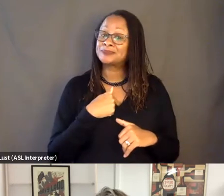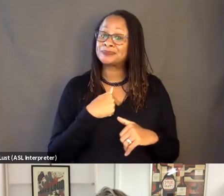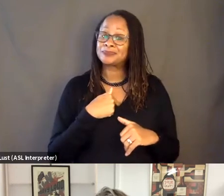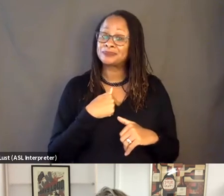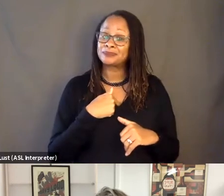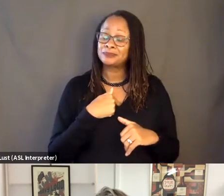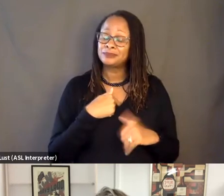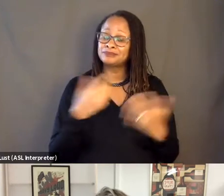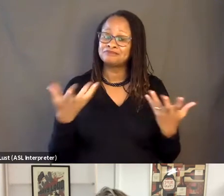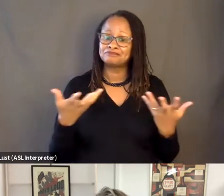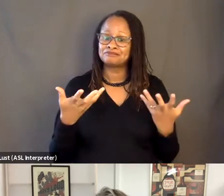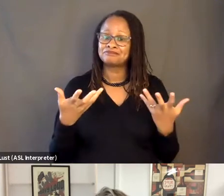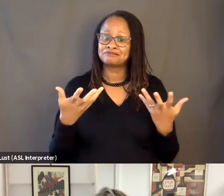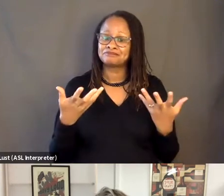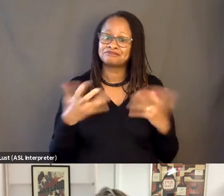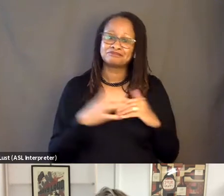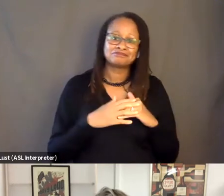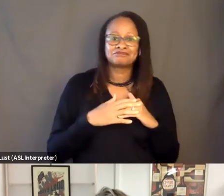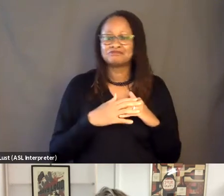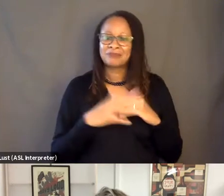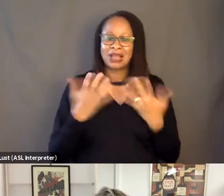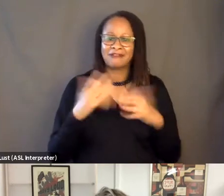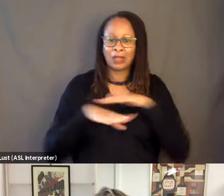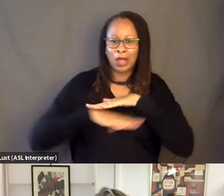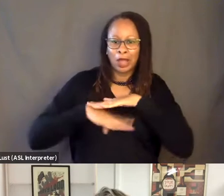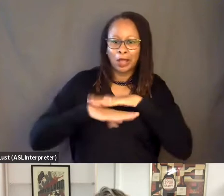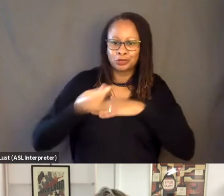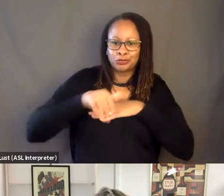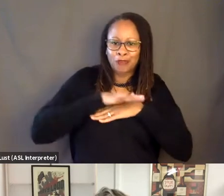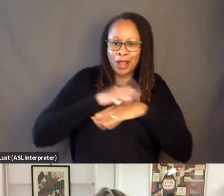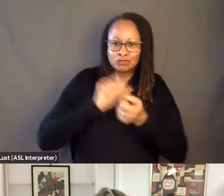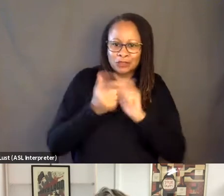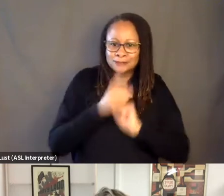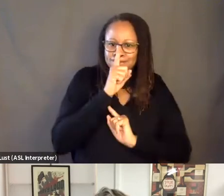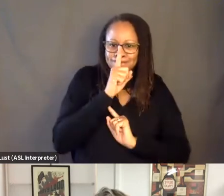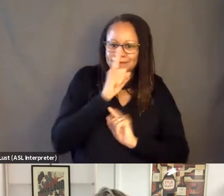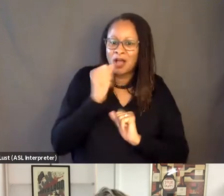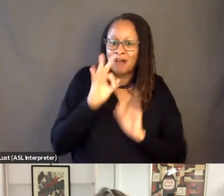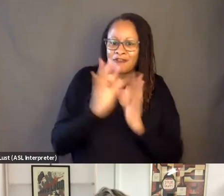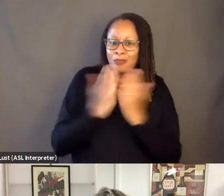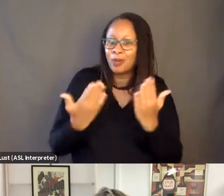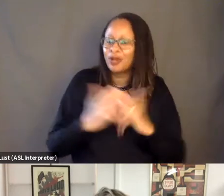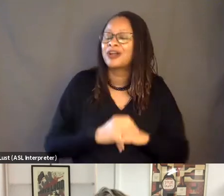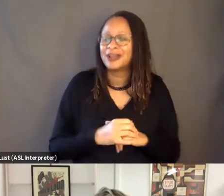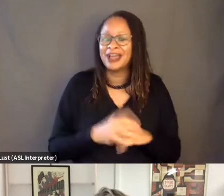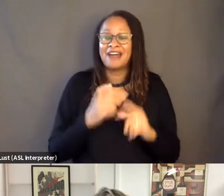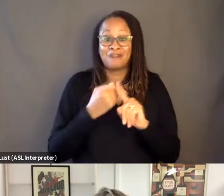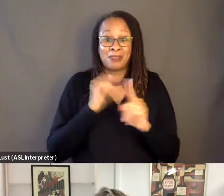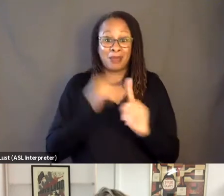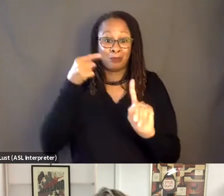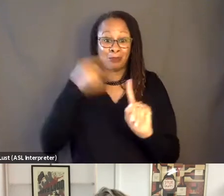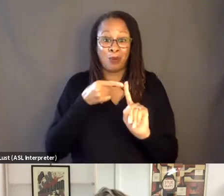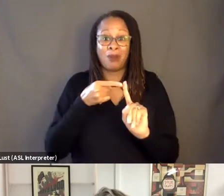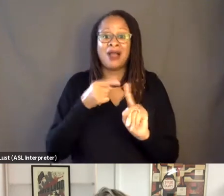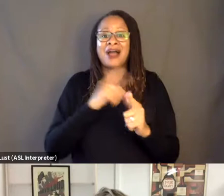Samizdat, this sort of slightly underground translation of the book. Then one day I mentioned it to